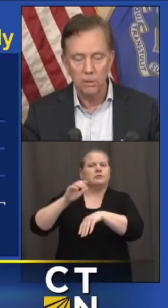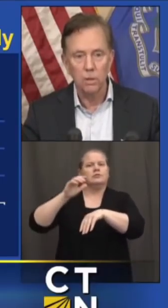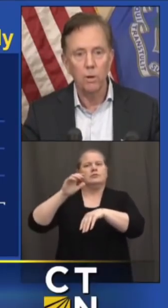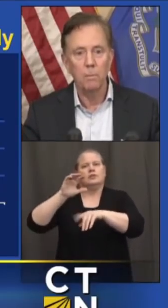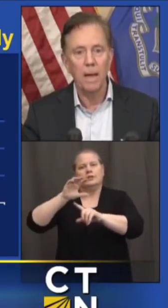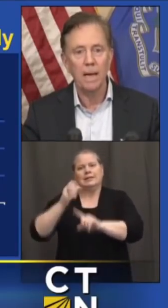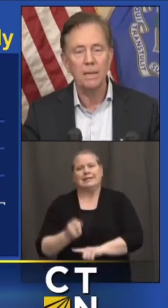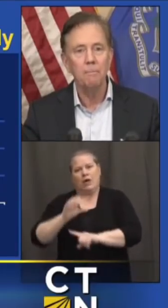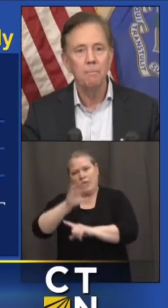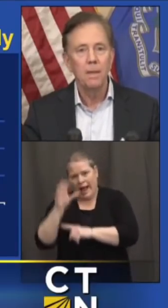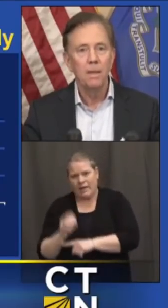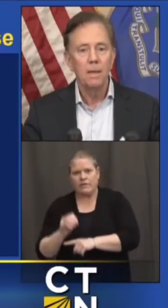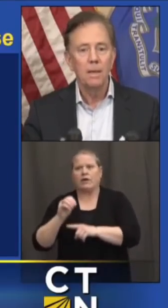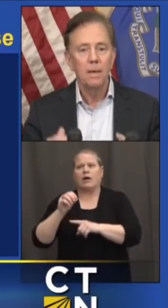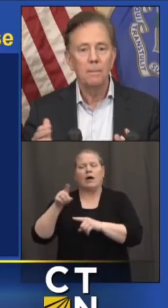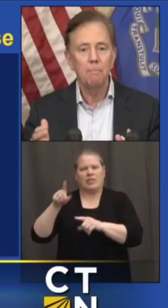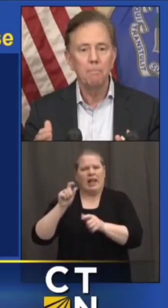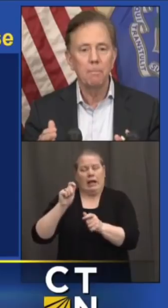forward, going back.